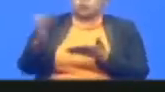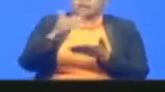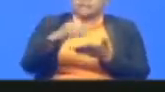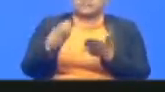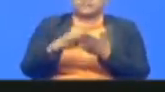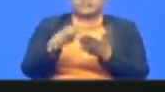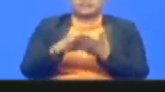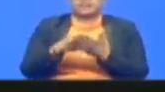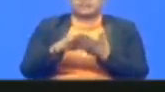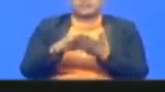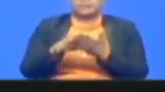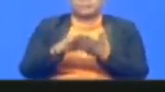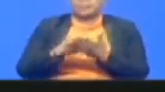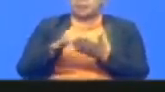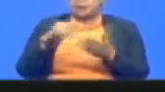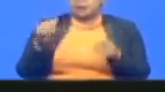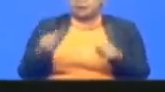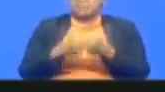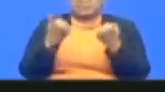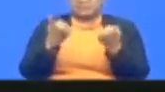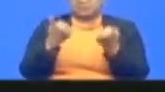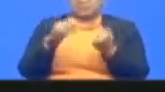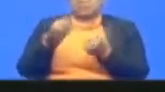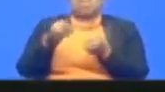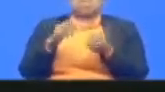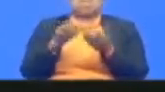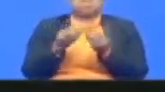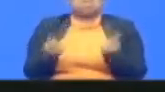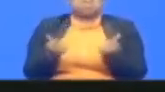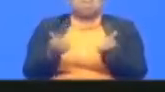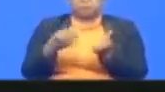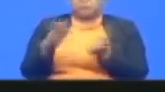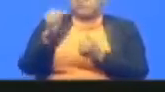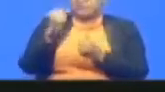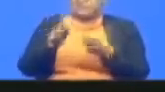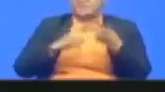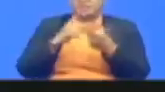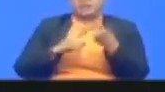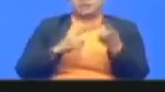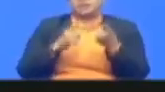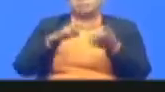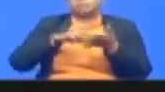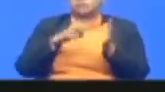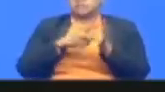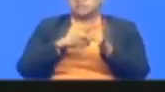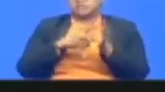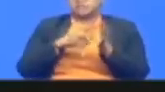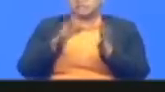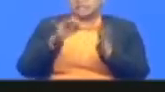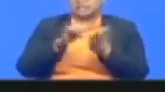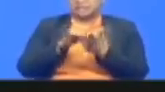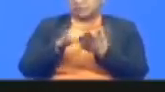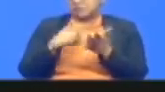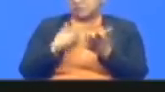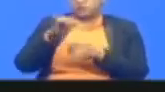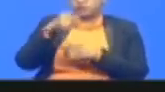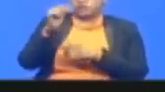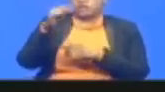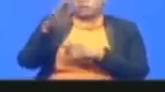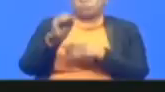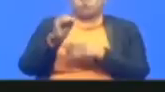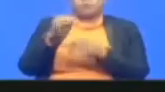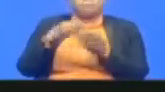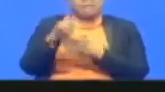on Monday following the expiry of its five-year contract with electronic payment firm Jambo Pay in what it said would